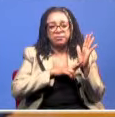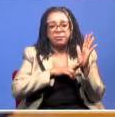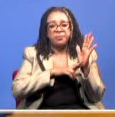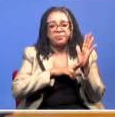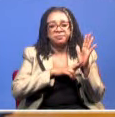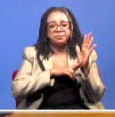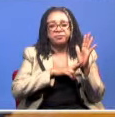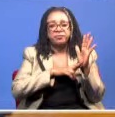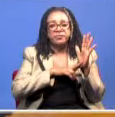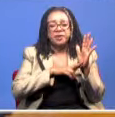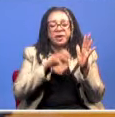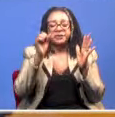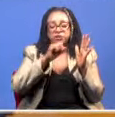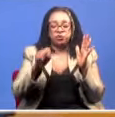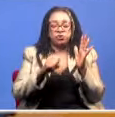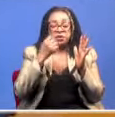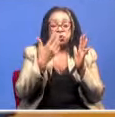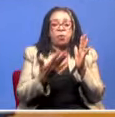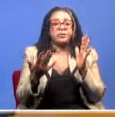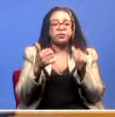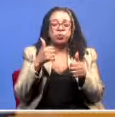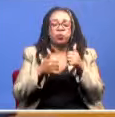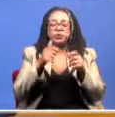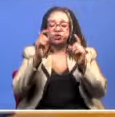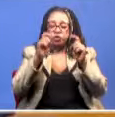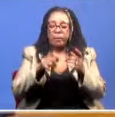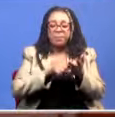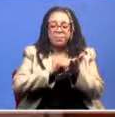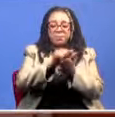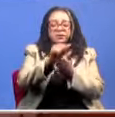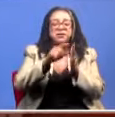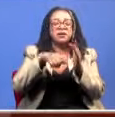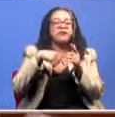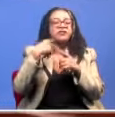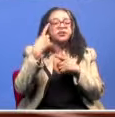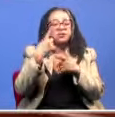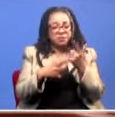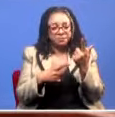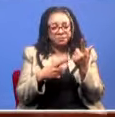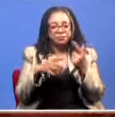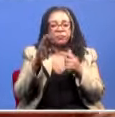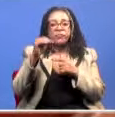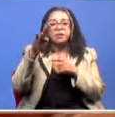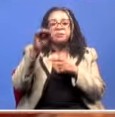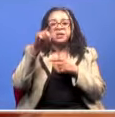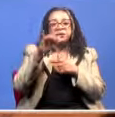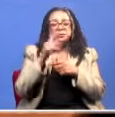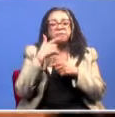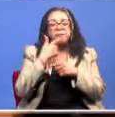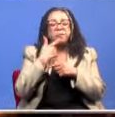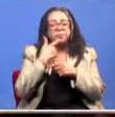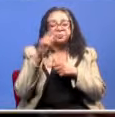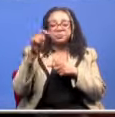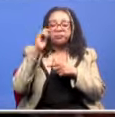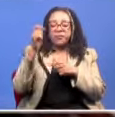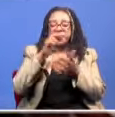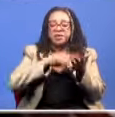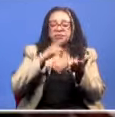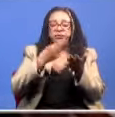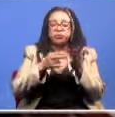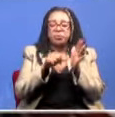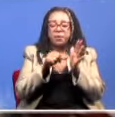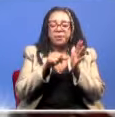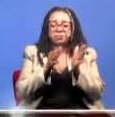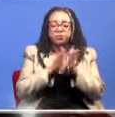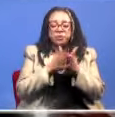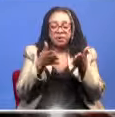statutory document, which should be published every year. For Mbadi, Kenya's revenue problem is with the current state of the